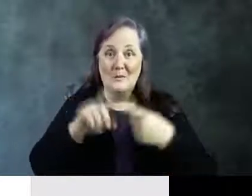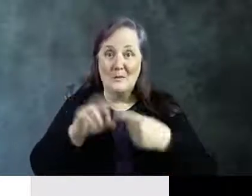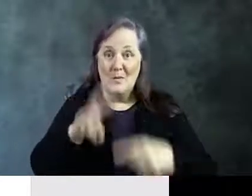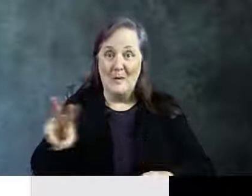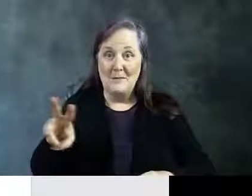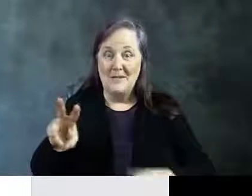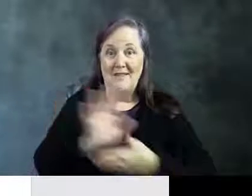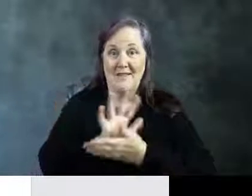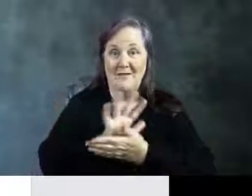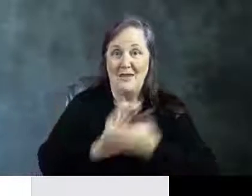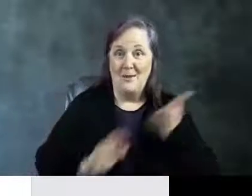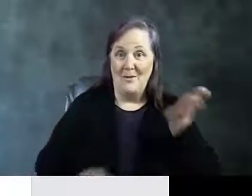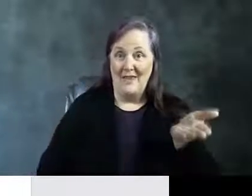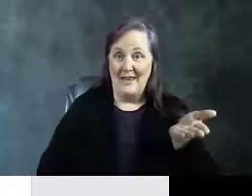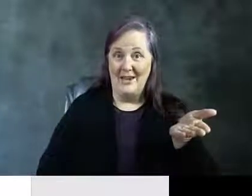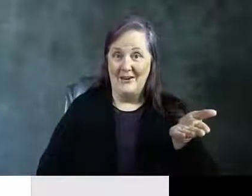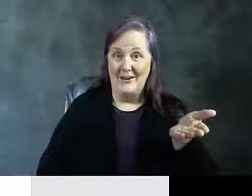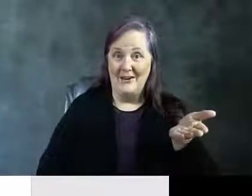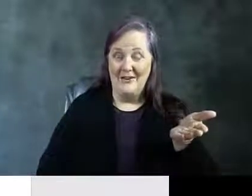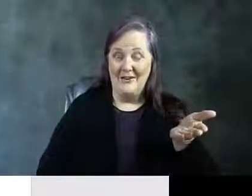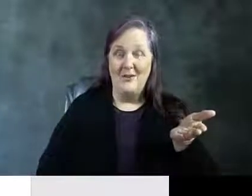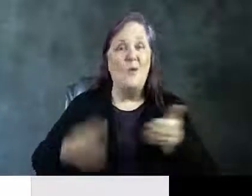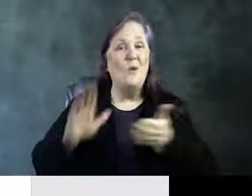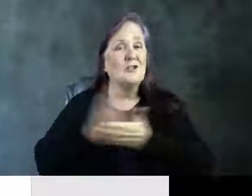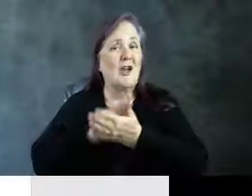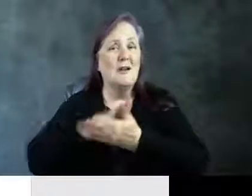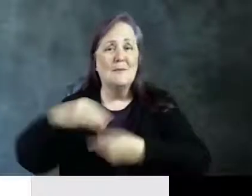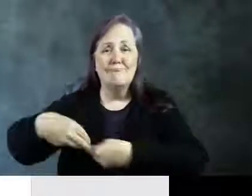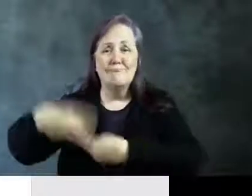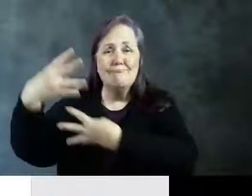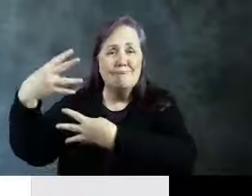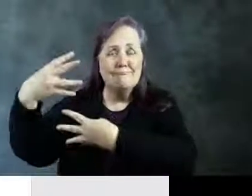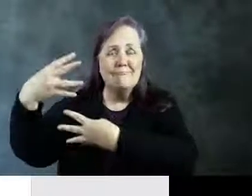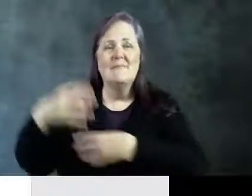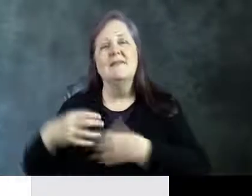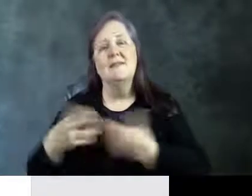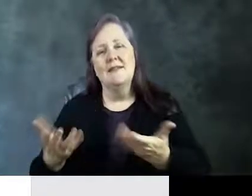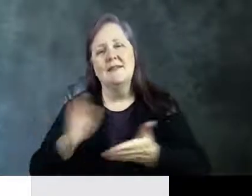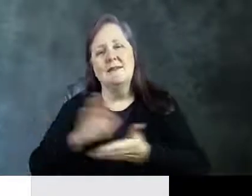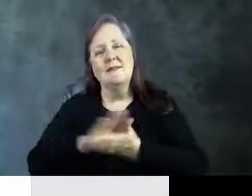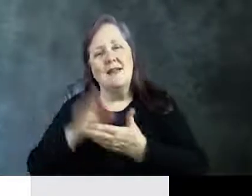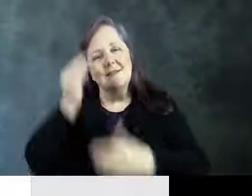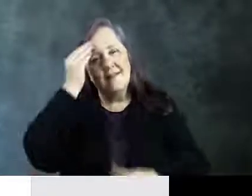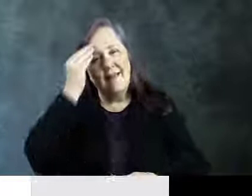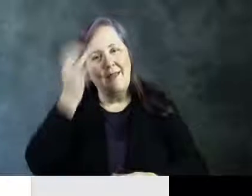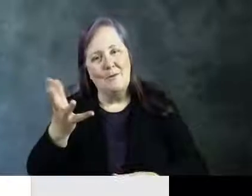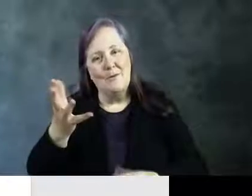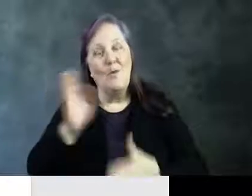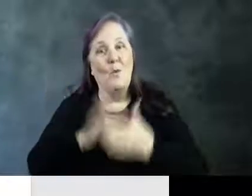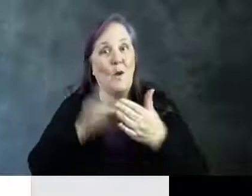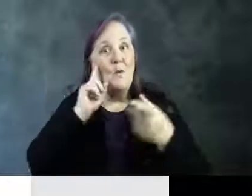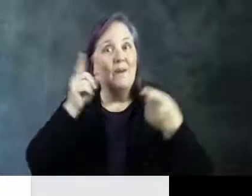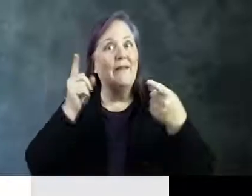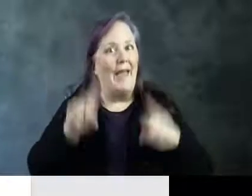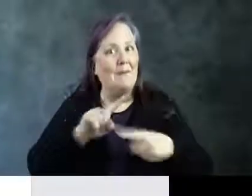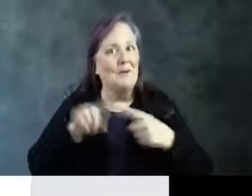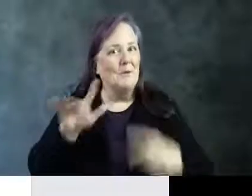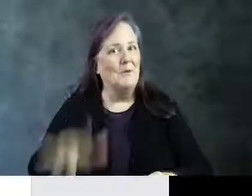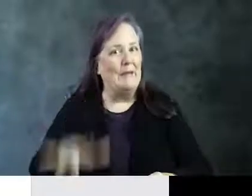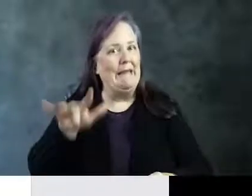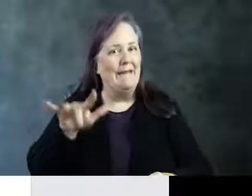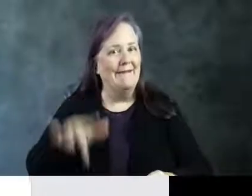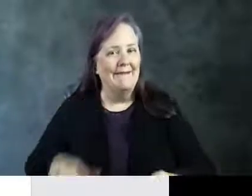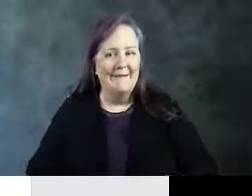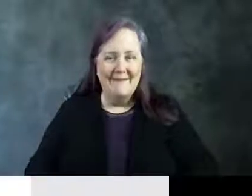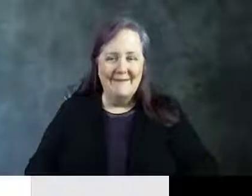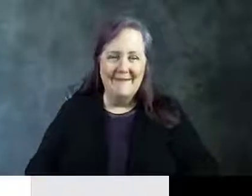a video is going to play or a document's going to download. It's really kind to let folks know what happens when they click that link